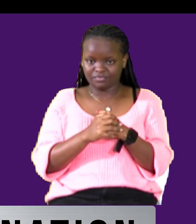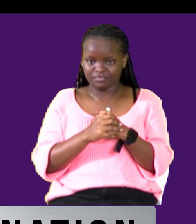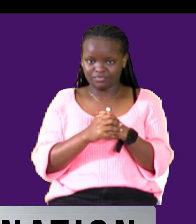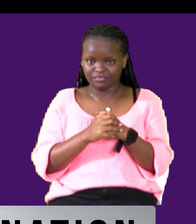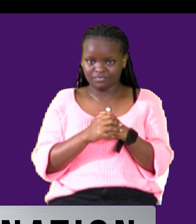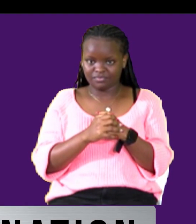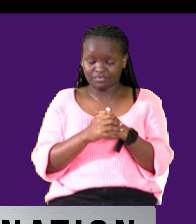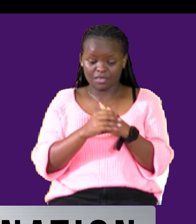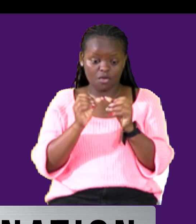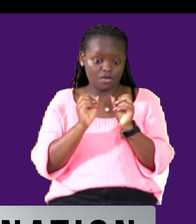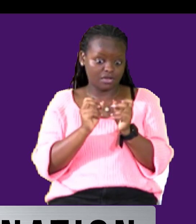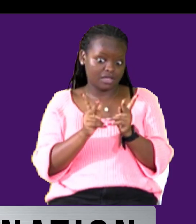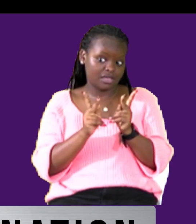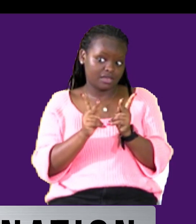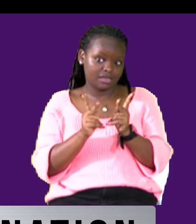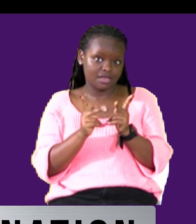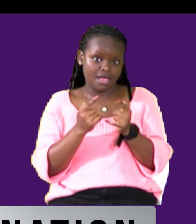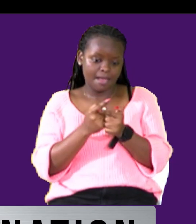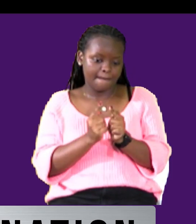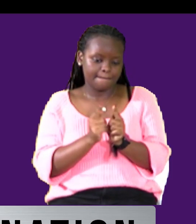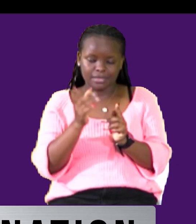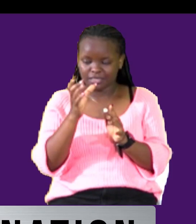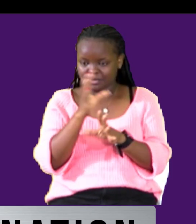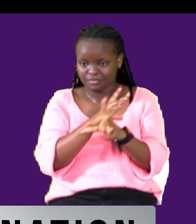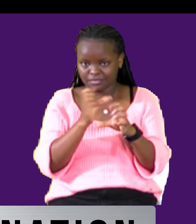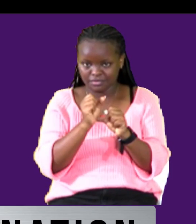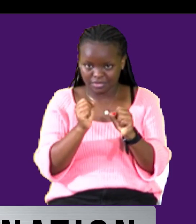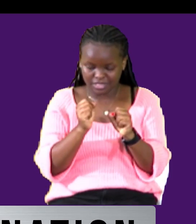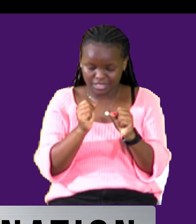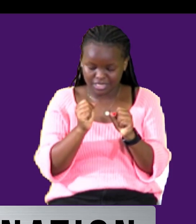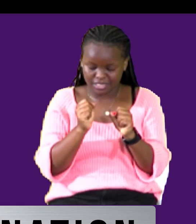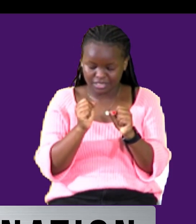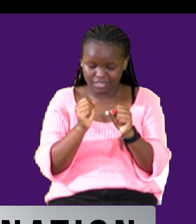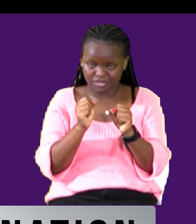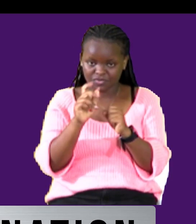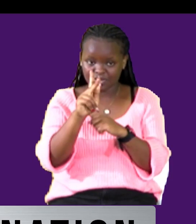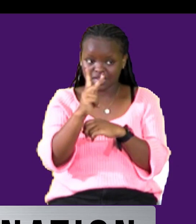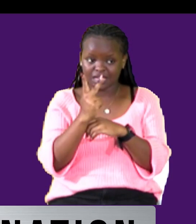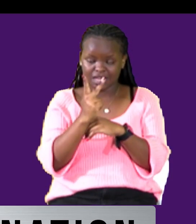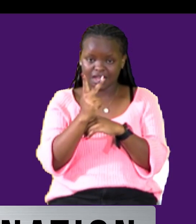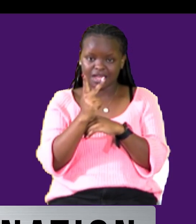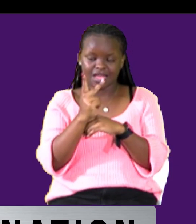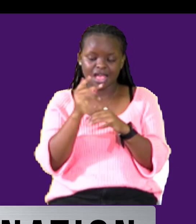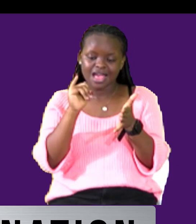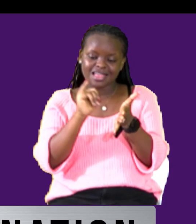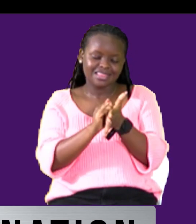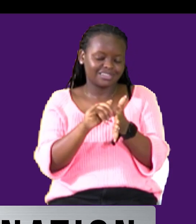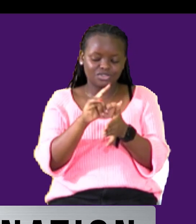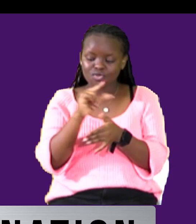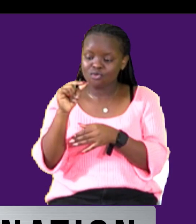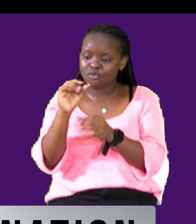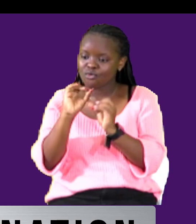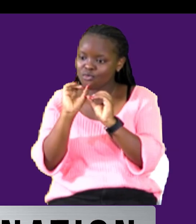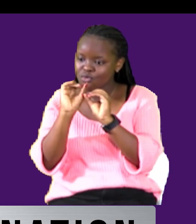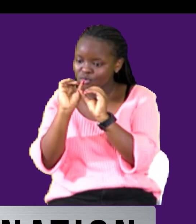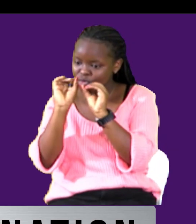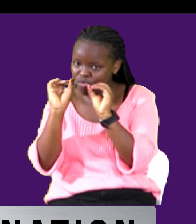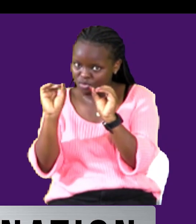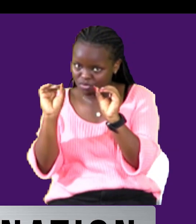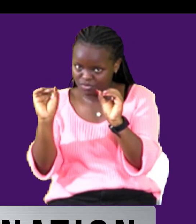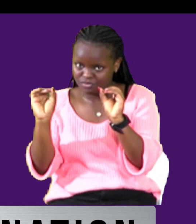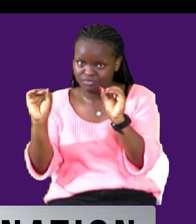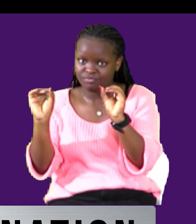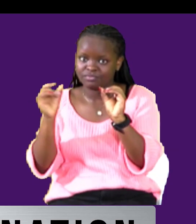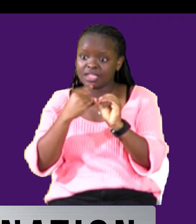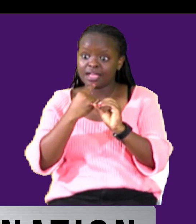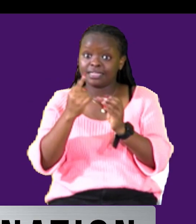Yes. That's okay. Right. But the President of the Republic of Kenya, that was a no-go zone for us. And we said that it would